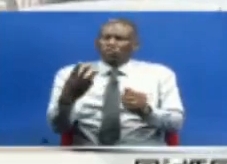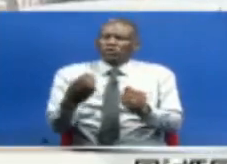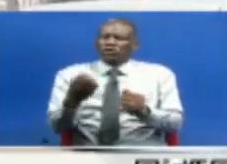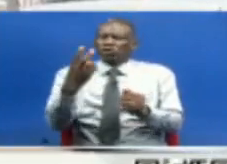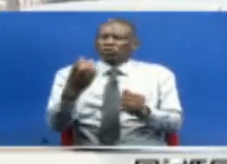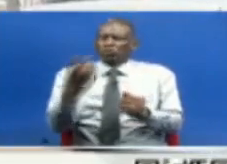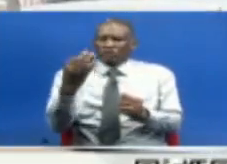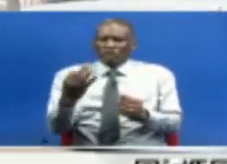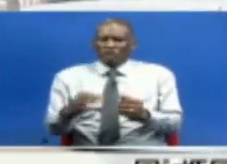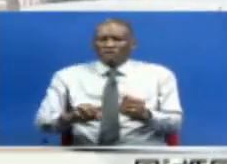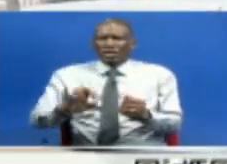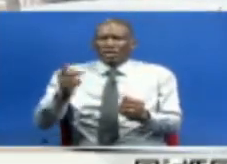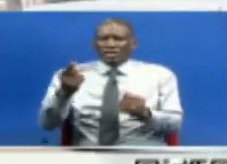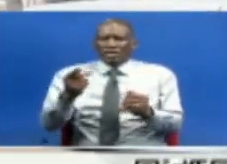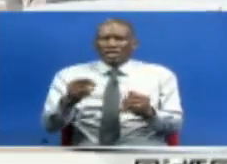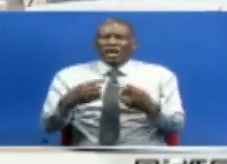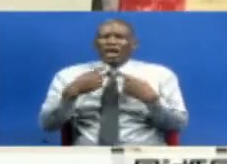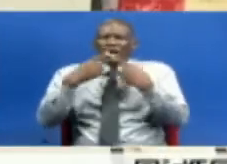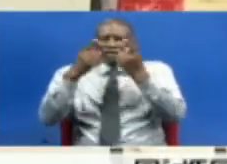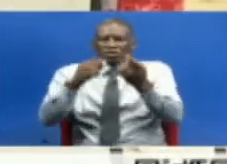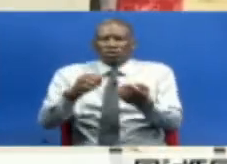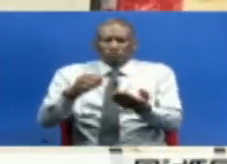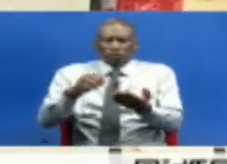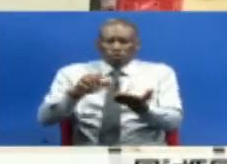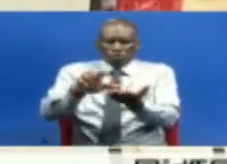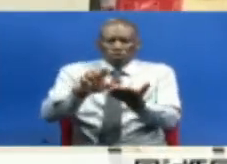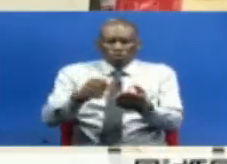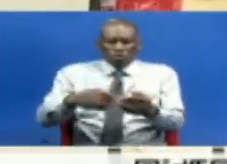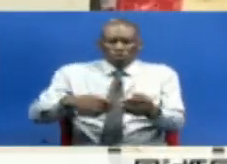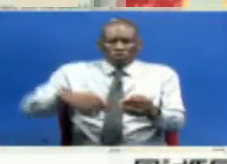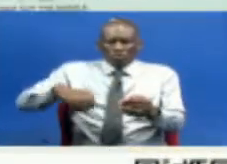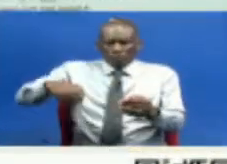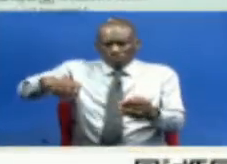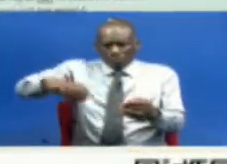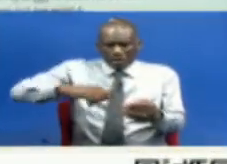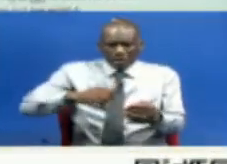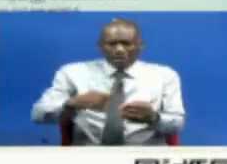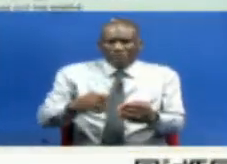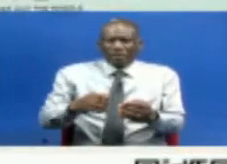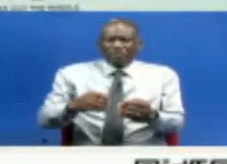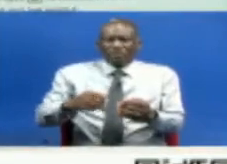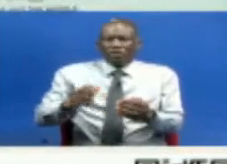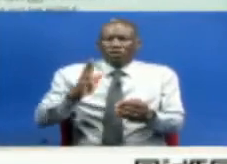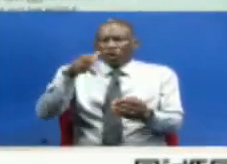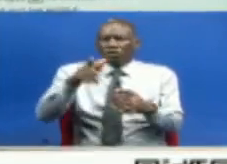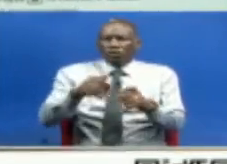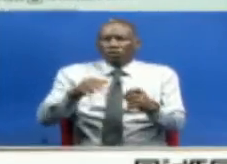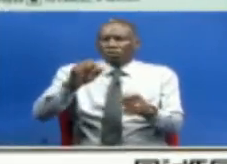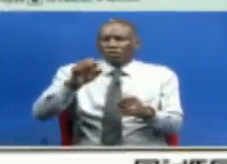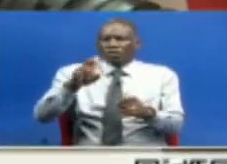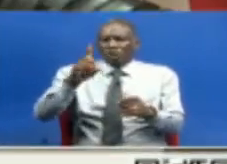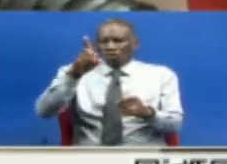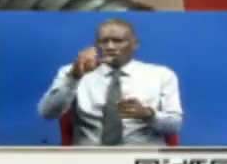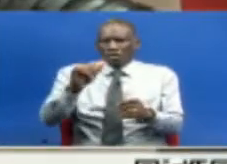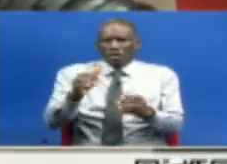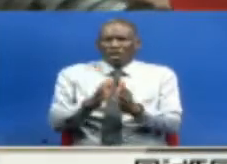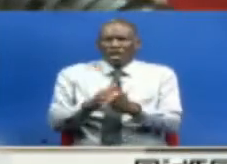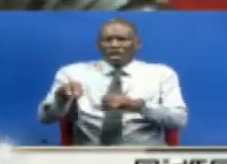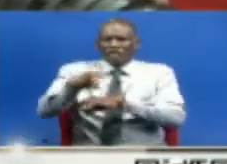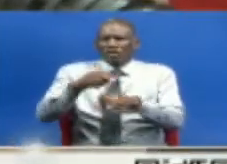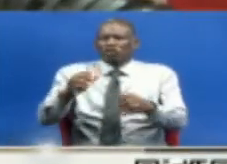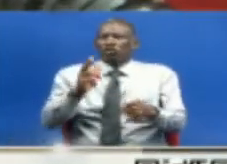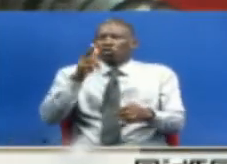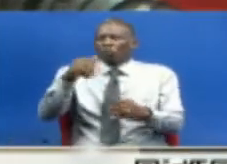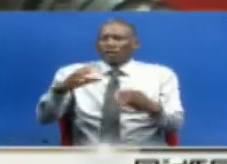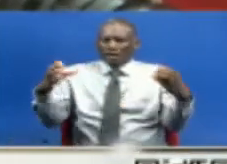March 2023. Kenya announced the credit-based fuel sourcing deal with Saudi's Aramco Emirates National Oil Company